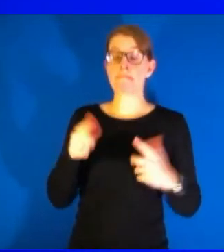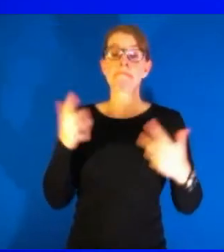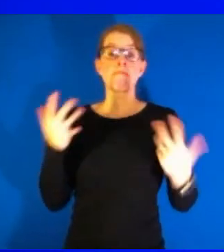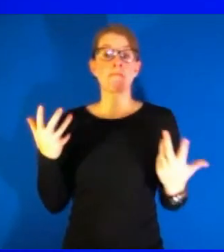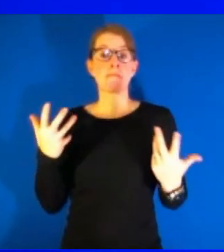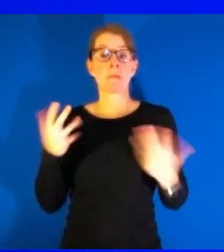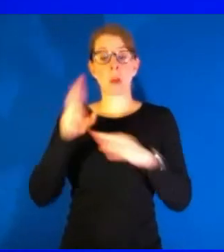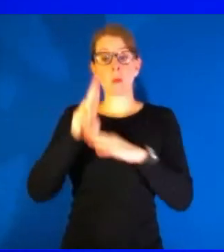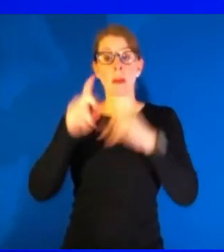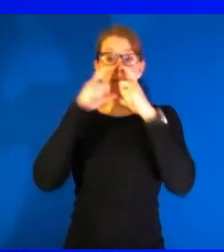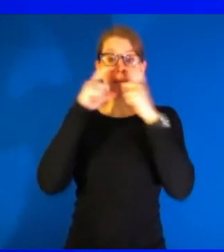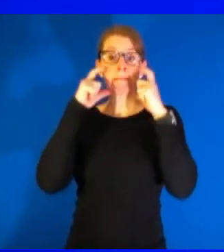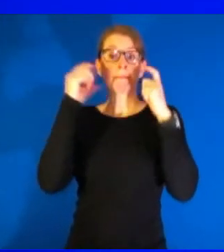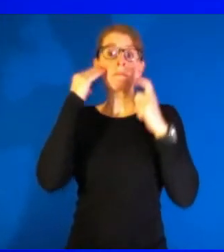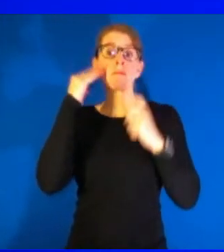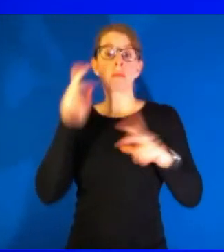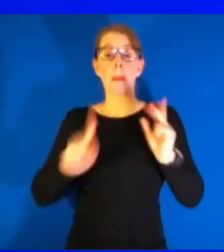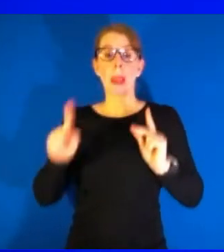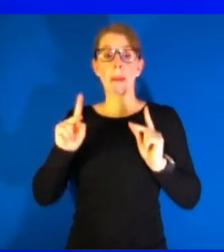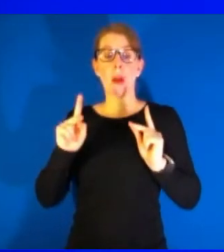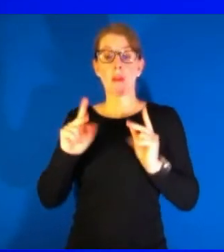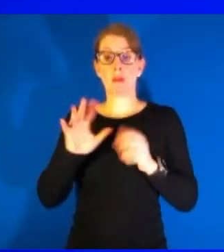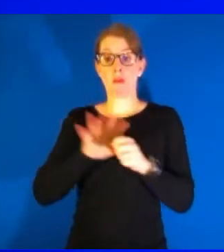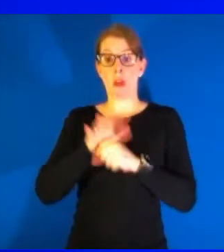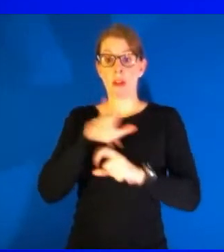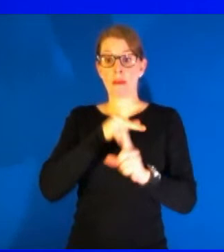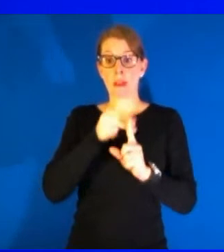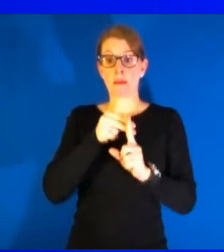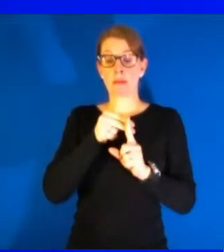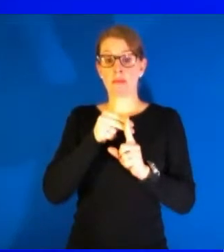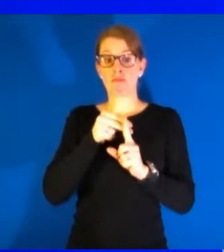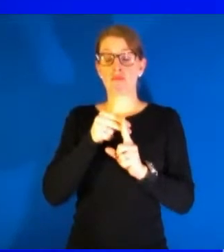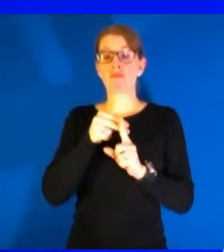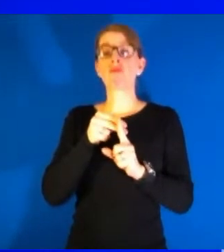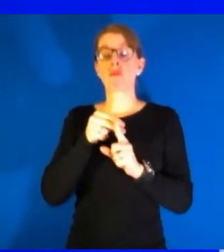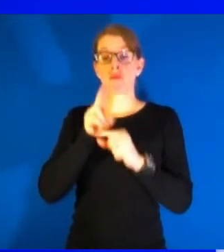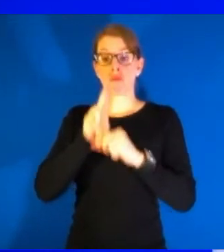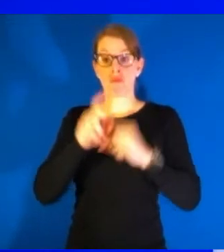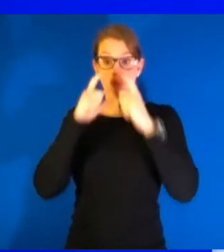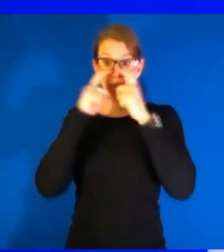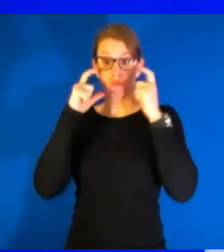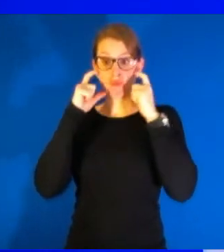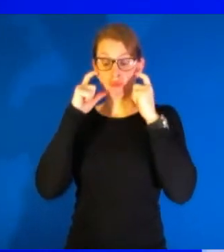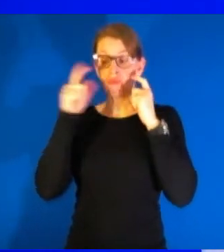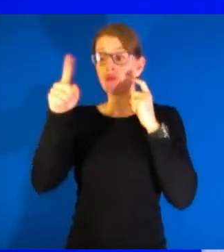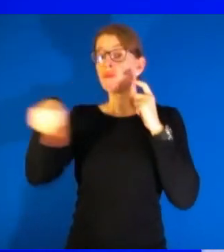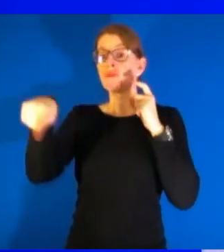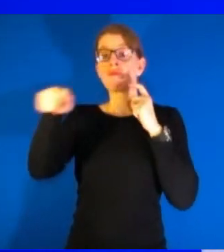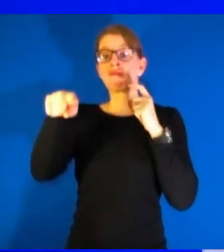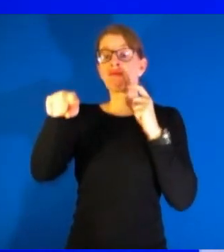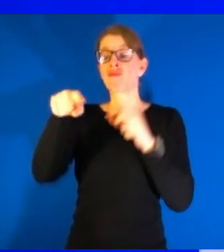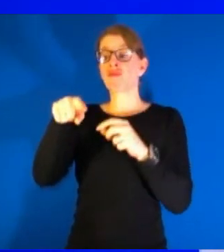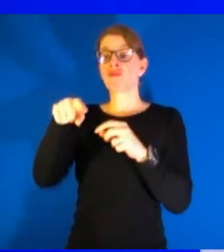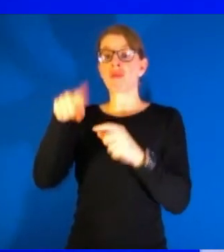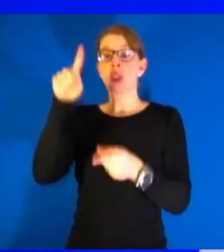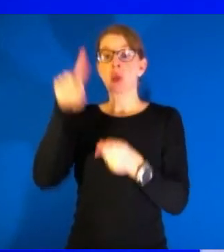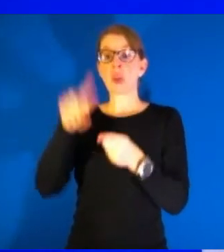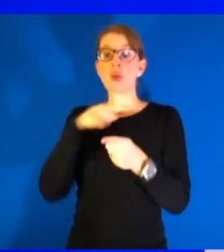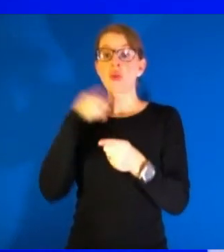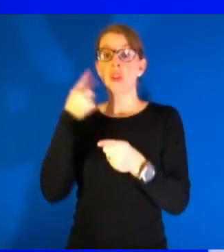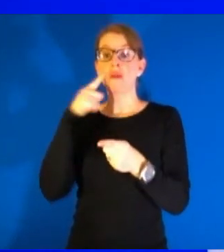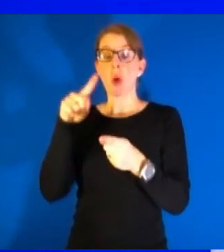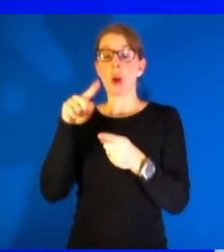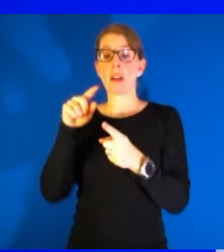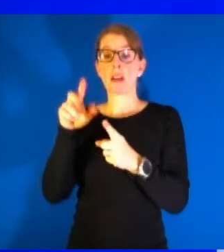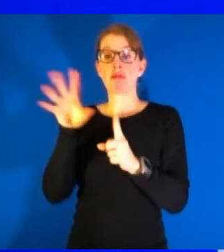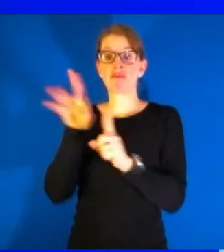mask. We know that people who are fully vaccinated and up to date and who wear a mask, even around others who don't, have a reduced risk of infection and, of course,